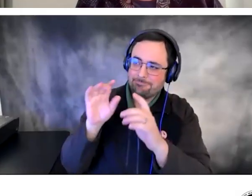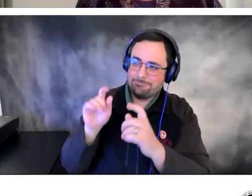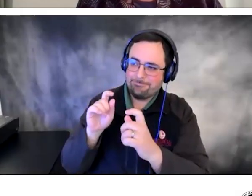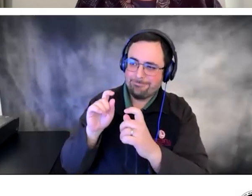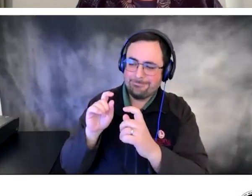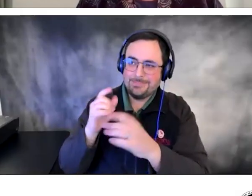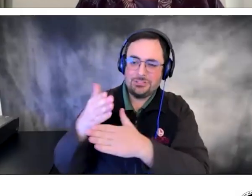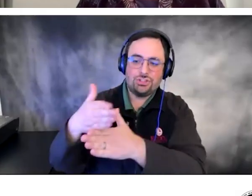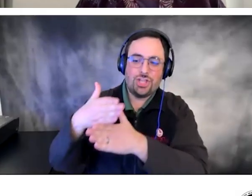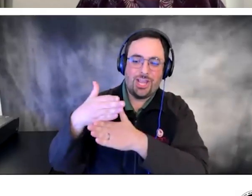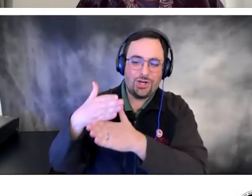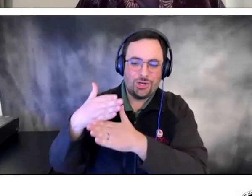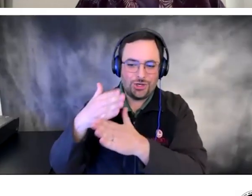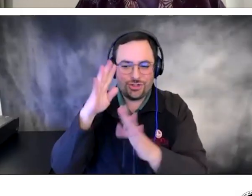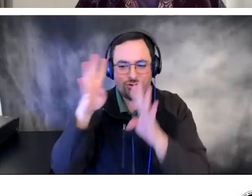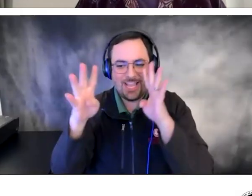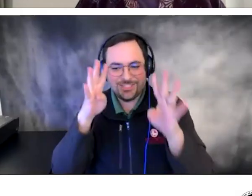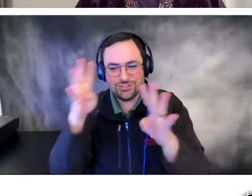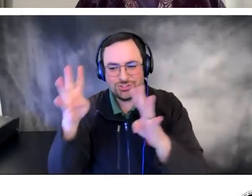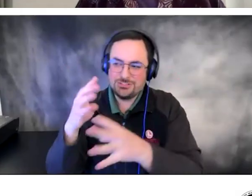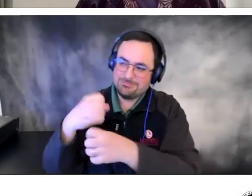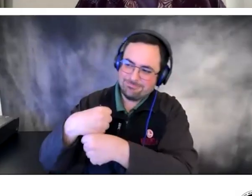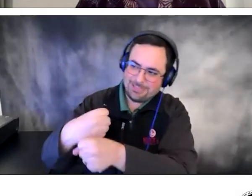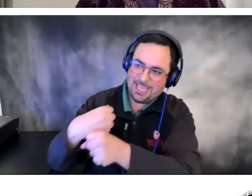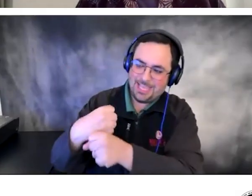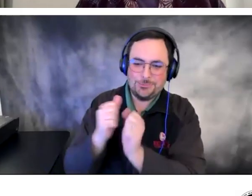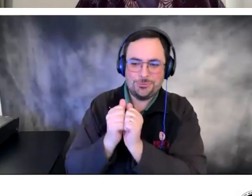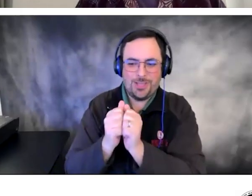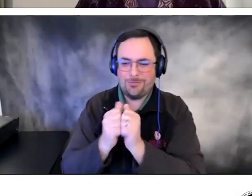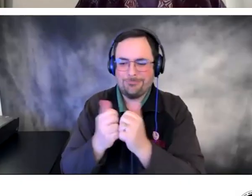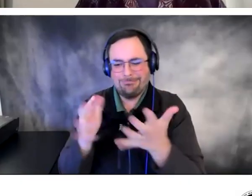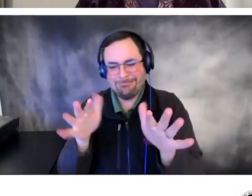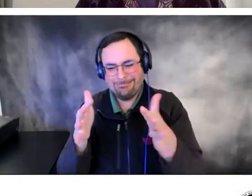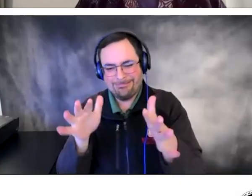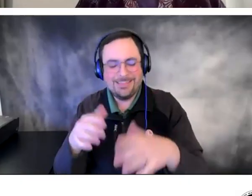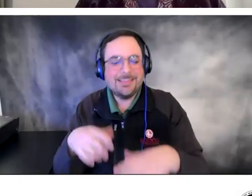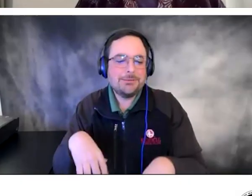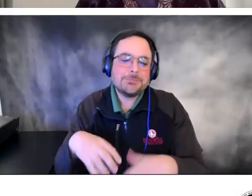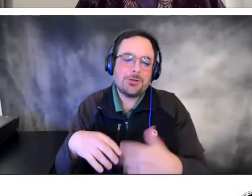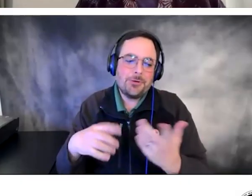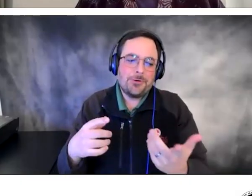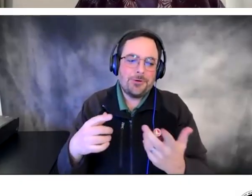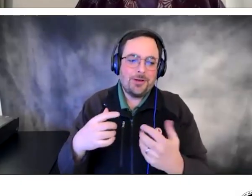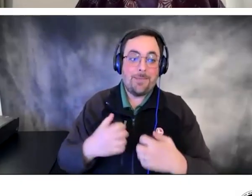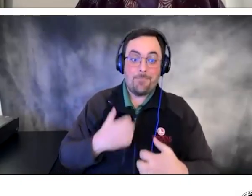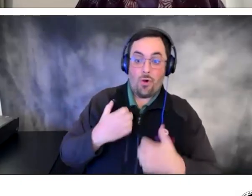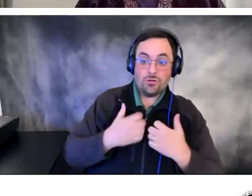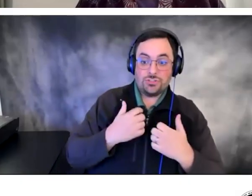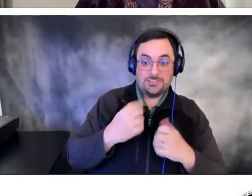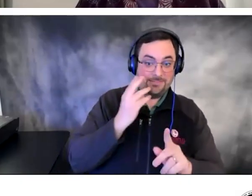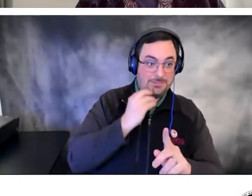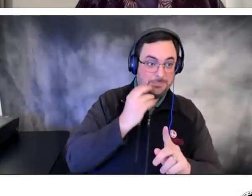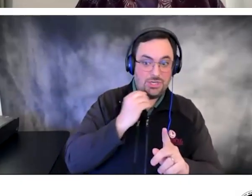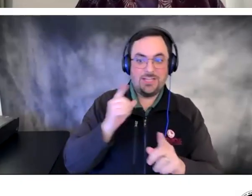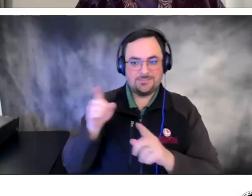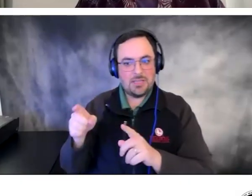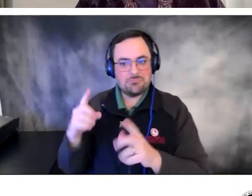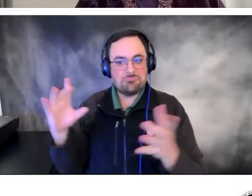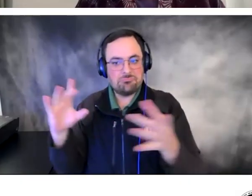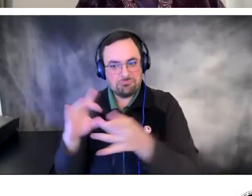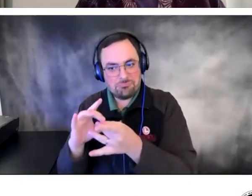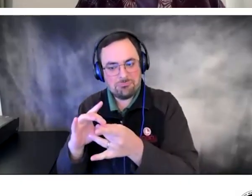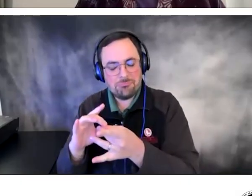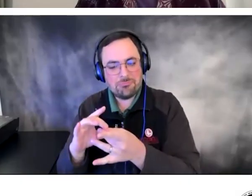shared creation with young children, or maybe due to behaviors. You want to connect emotions from the actual experience to